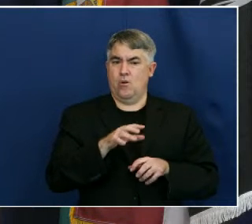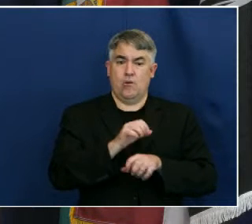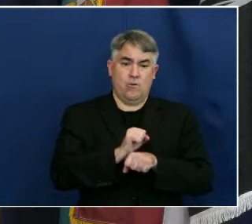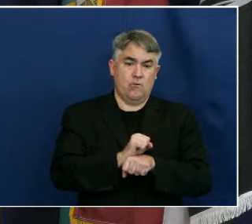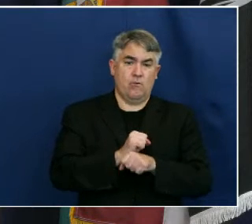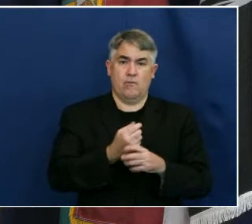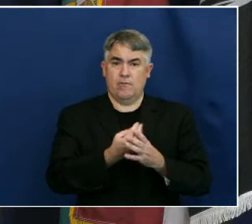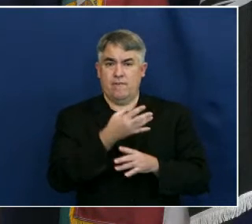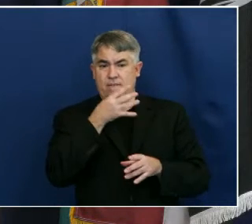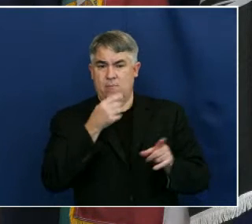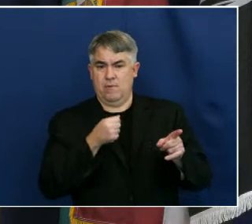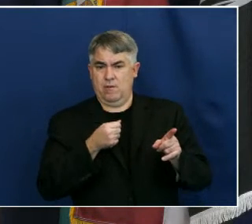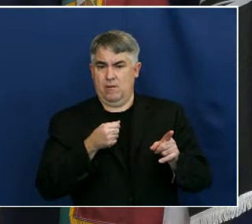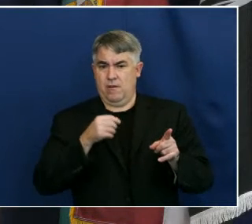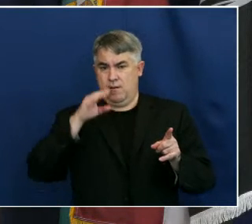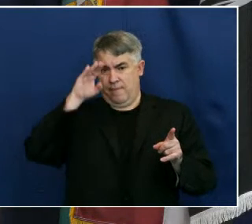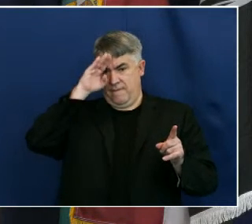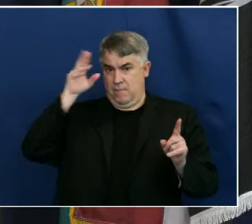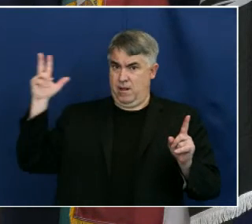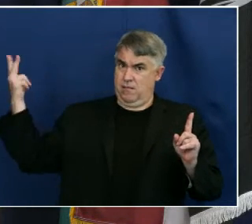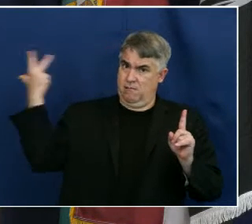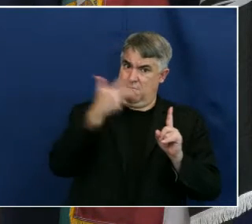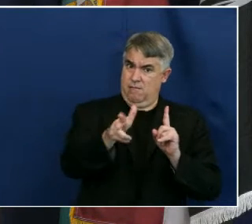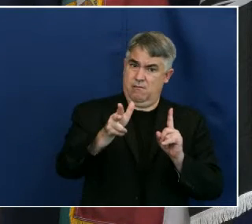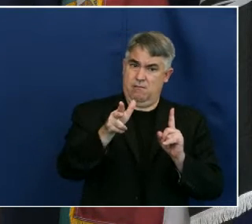provide the vaccinations in the field.